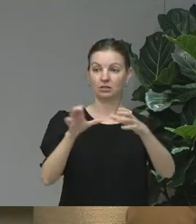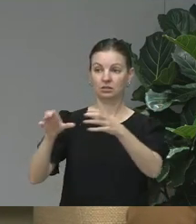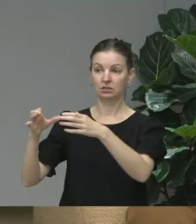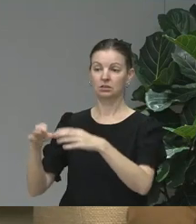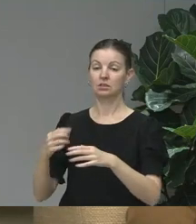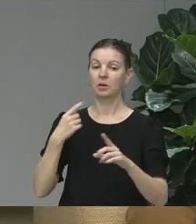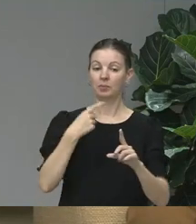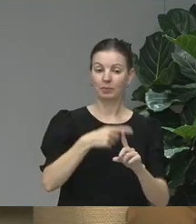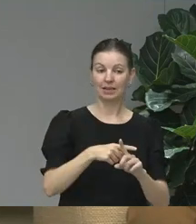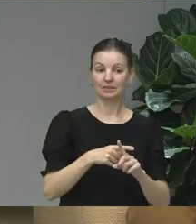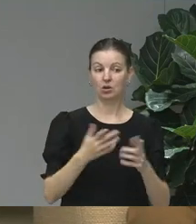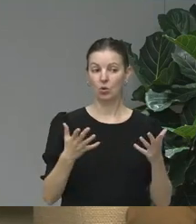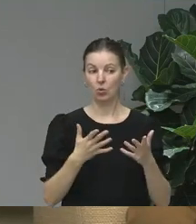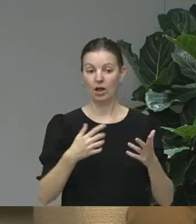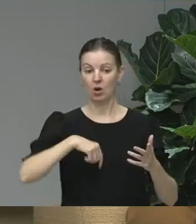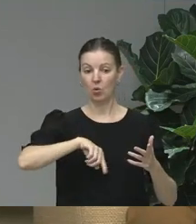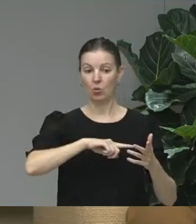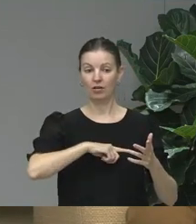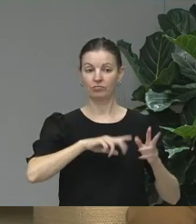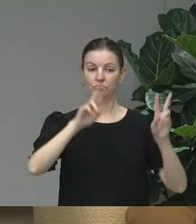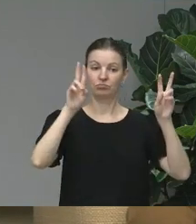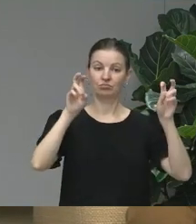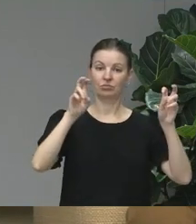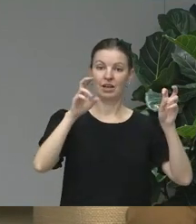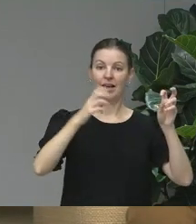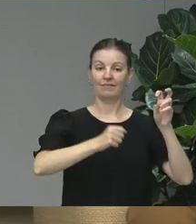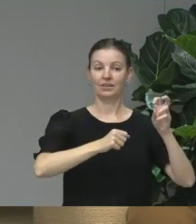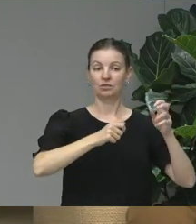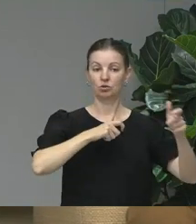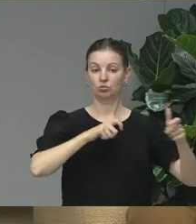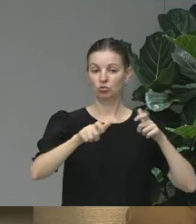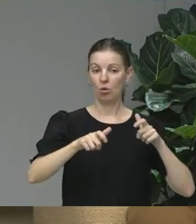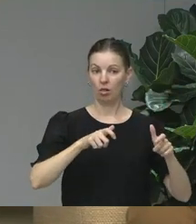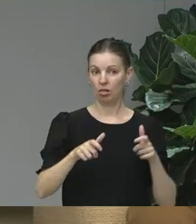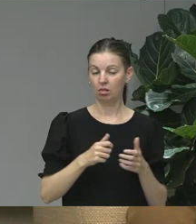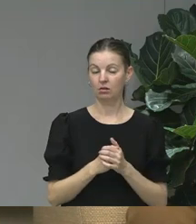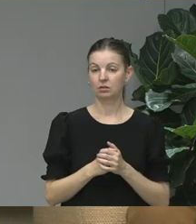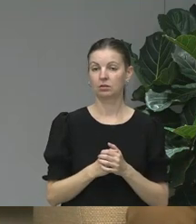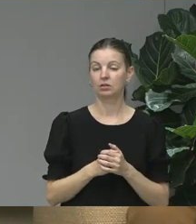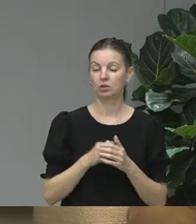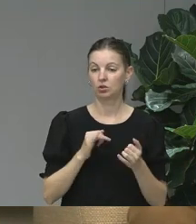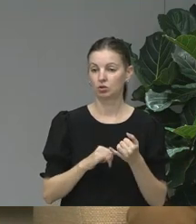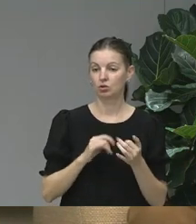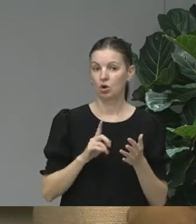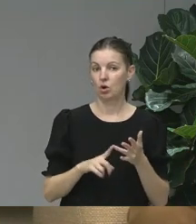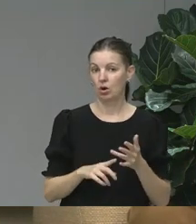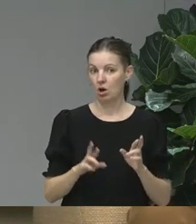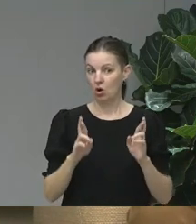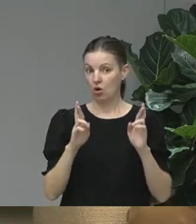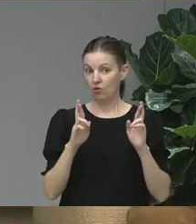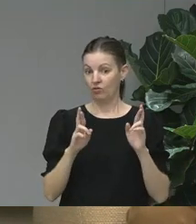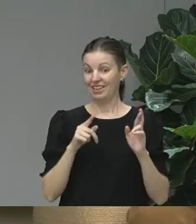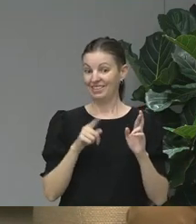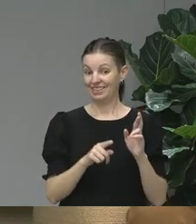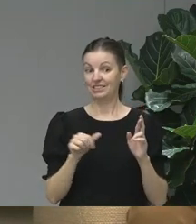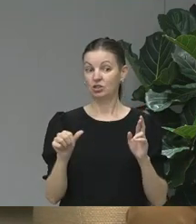we are exercising effective control, I think is the language used. And so I think this, you know, the hope is that this